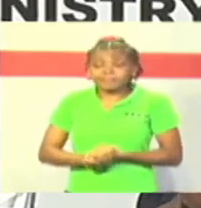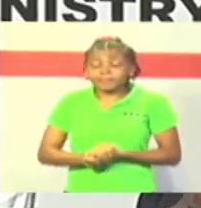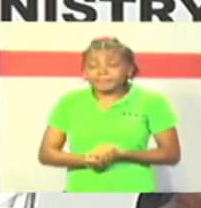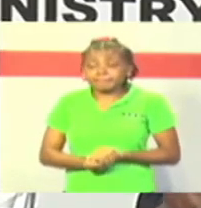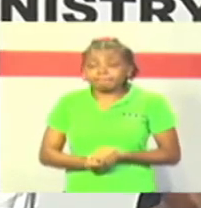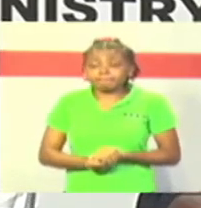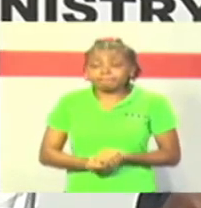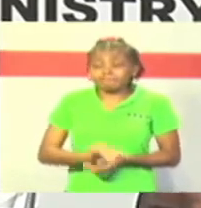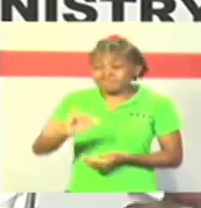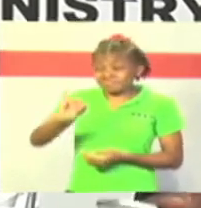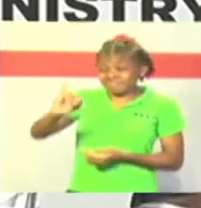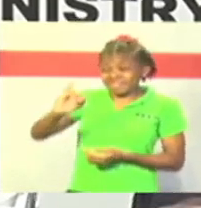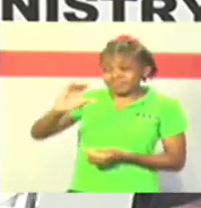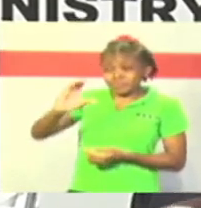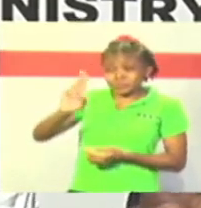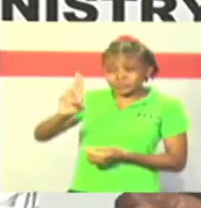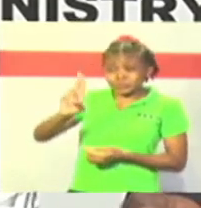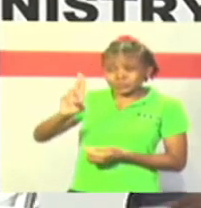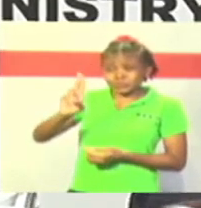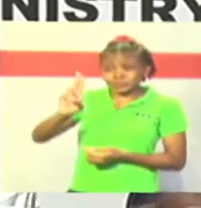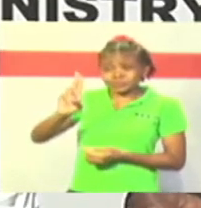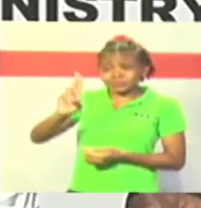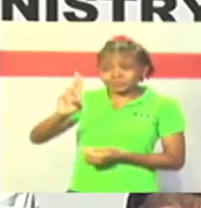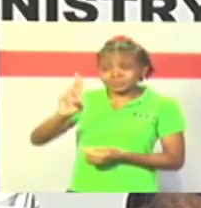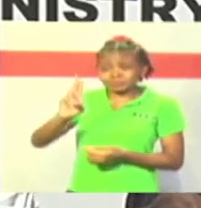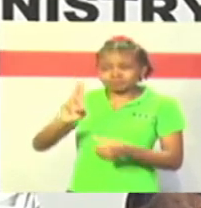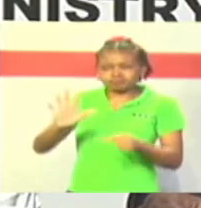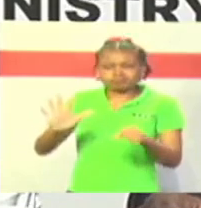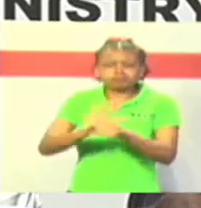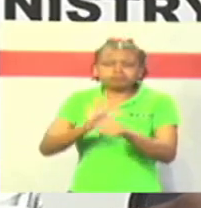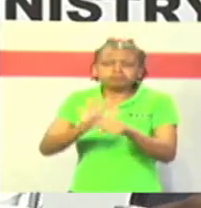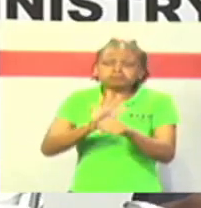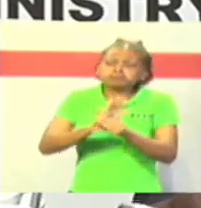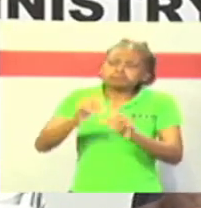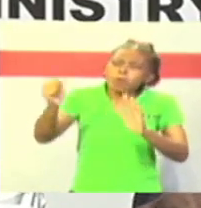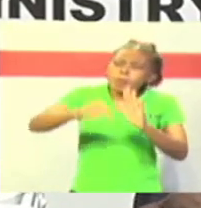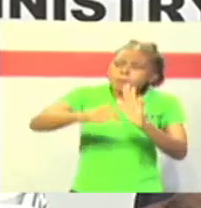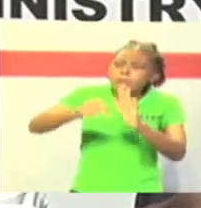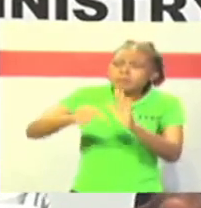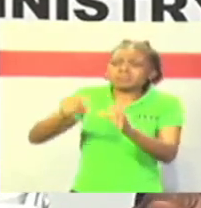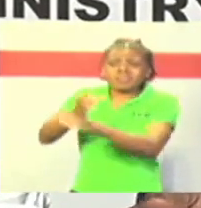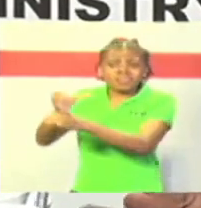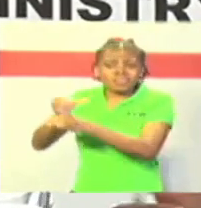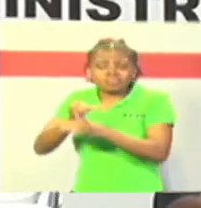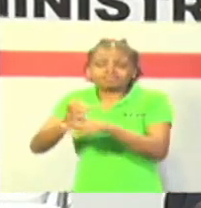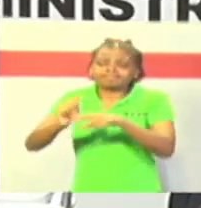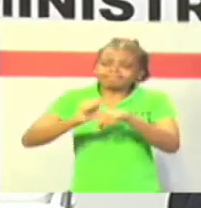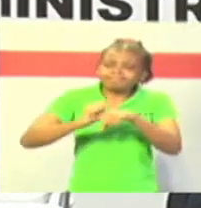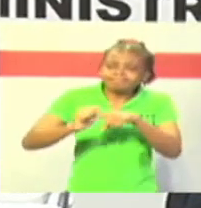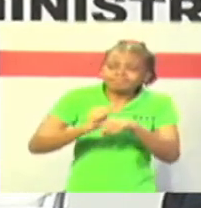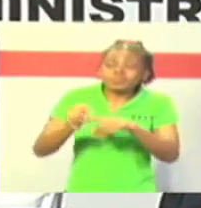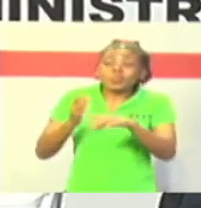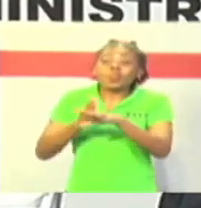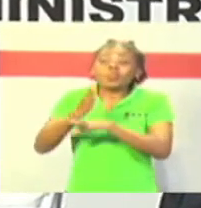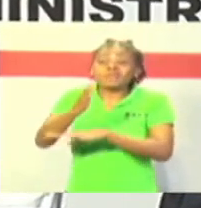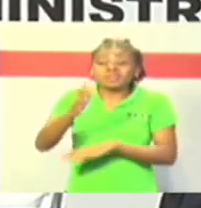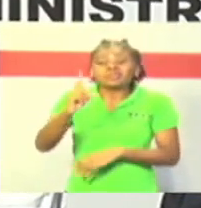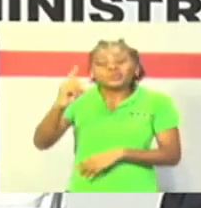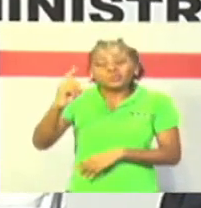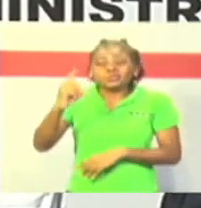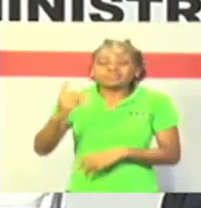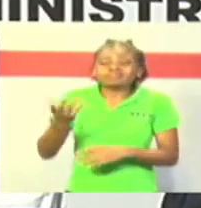care training for employees, doctors and nurses, over 100. And